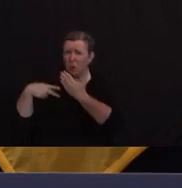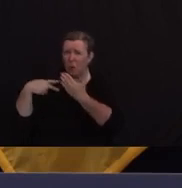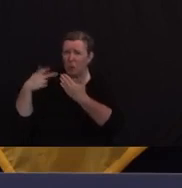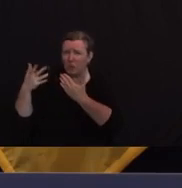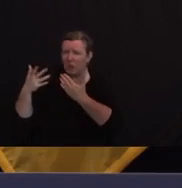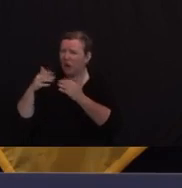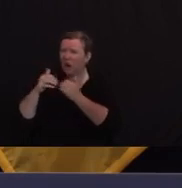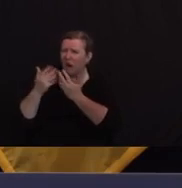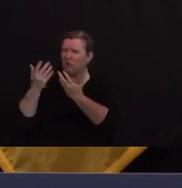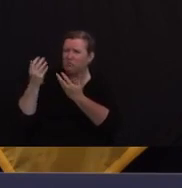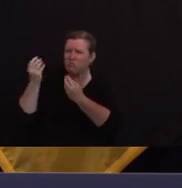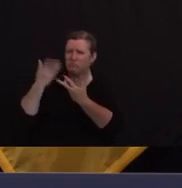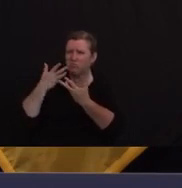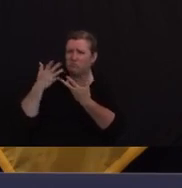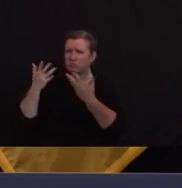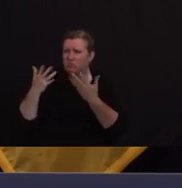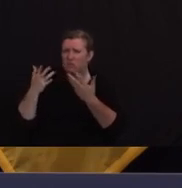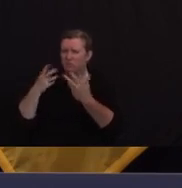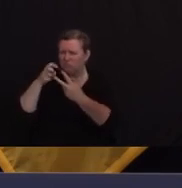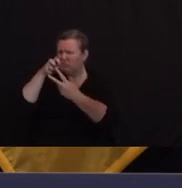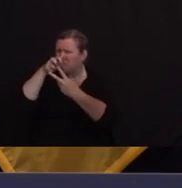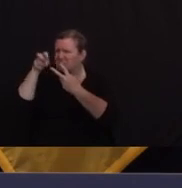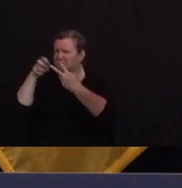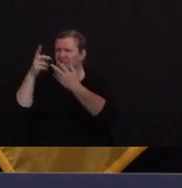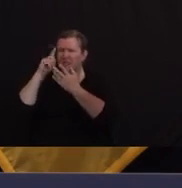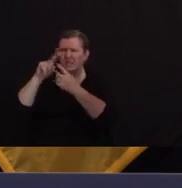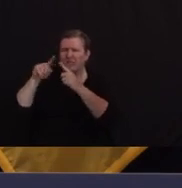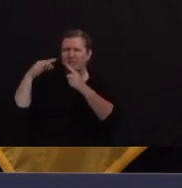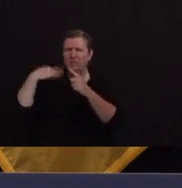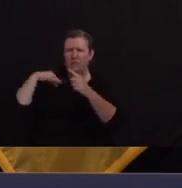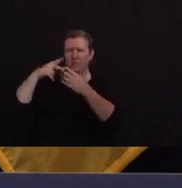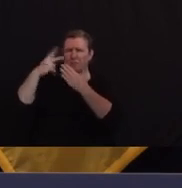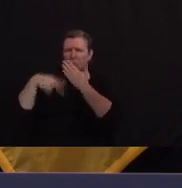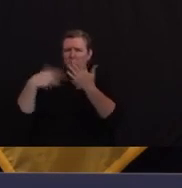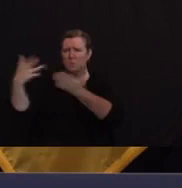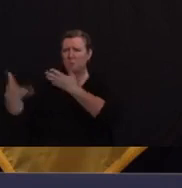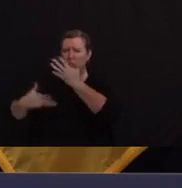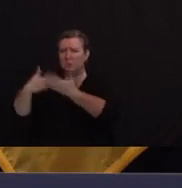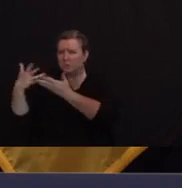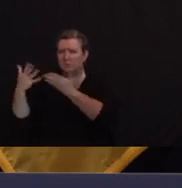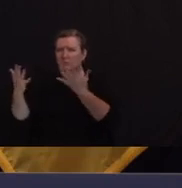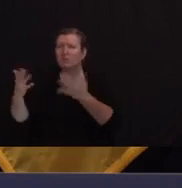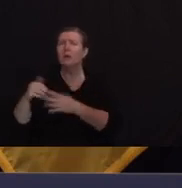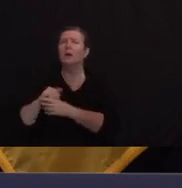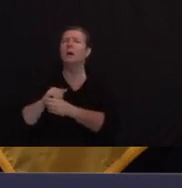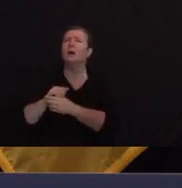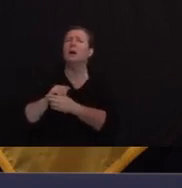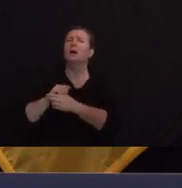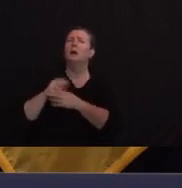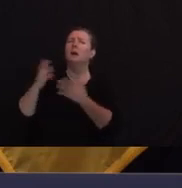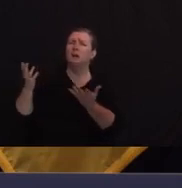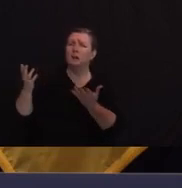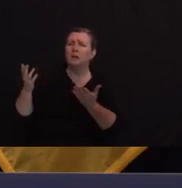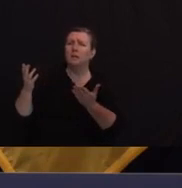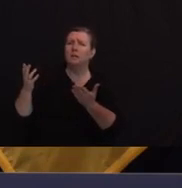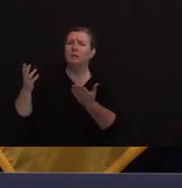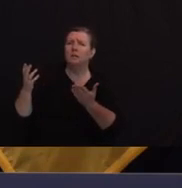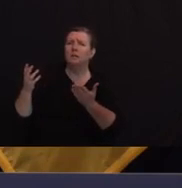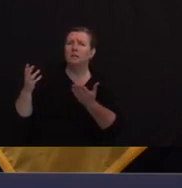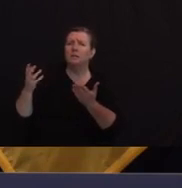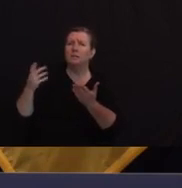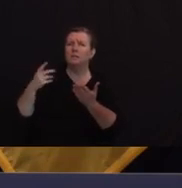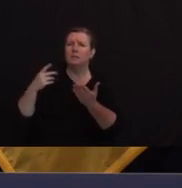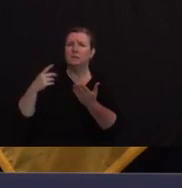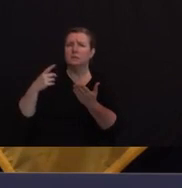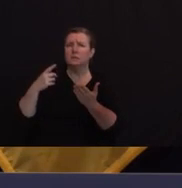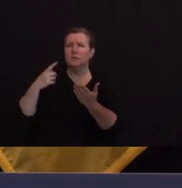And last year, on Cali scores, so-called high activity regions were told they should